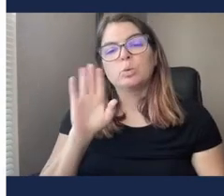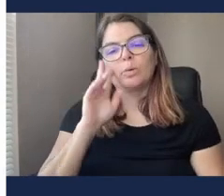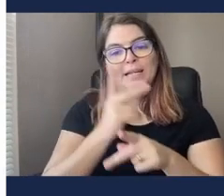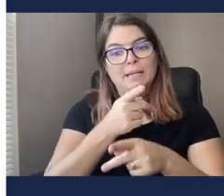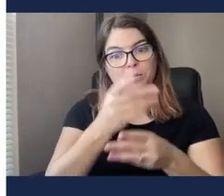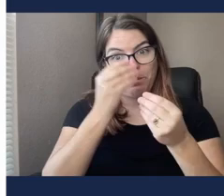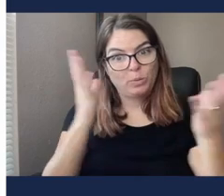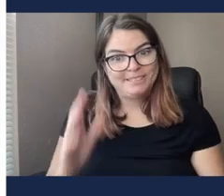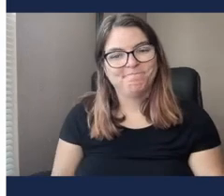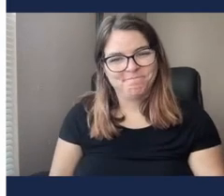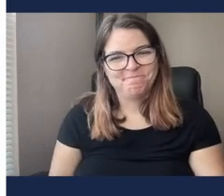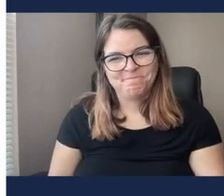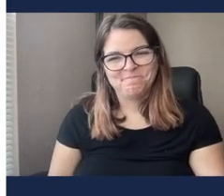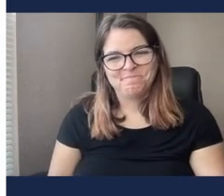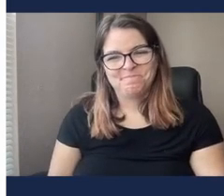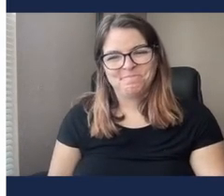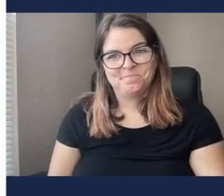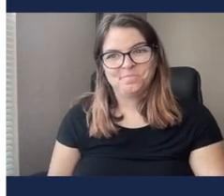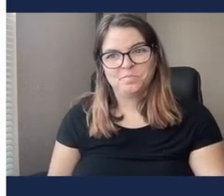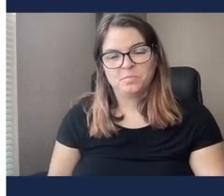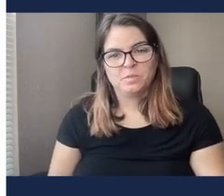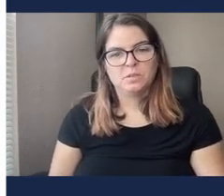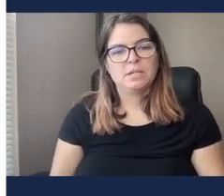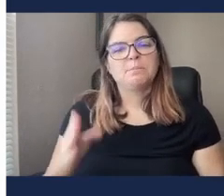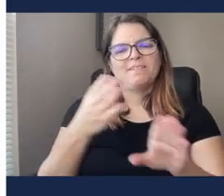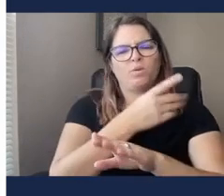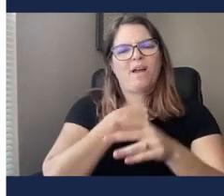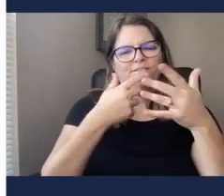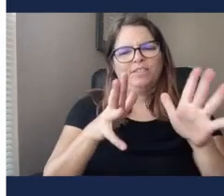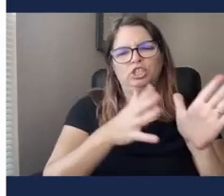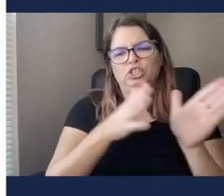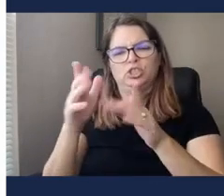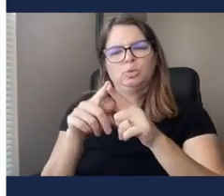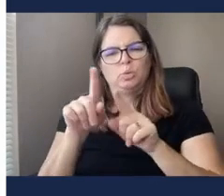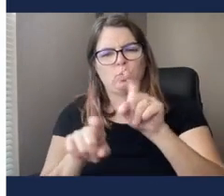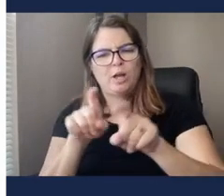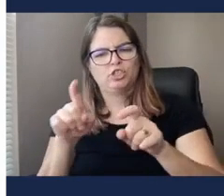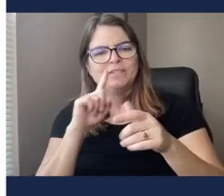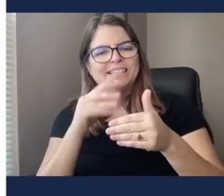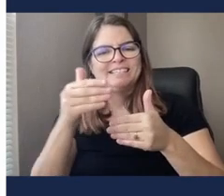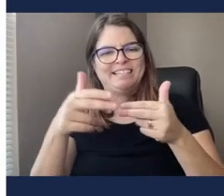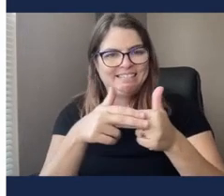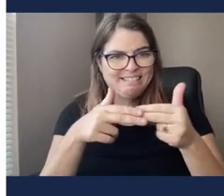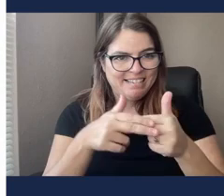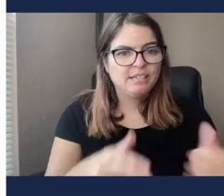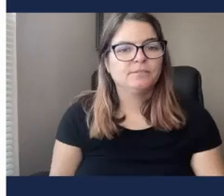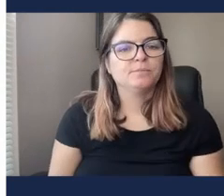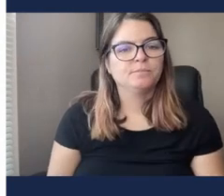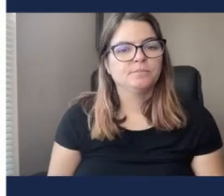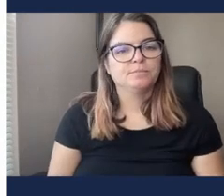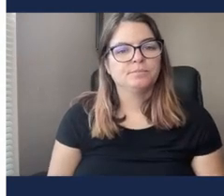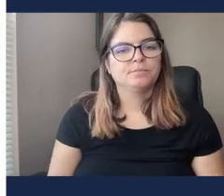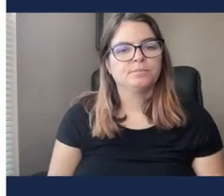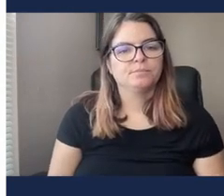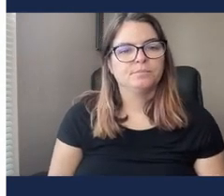posted. Before I finish and go to questions, I want to go to the next slide, please.